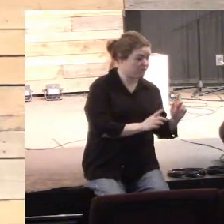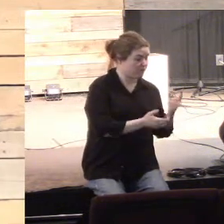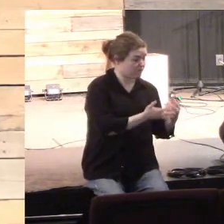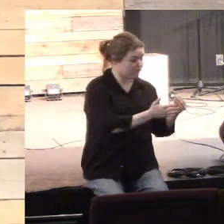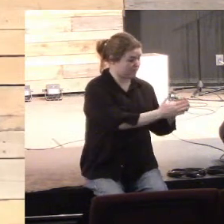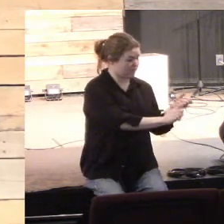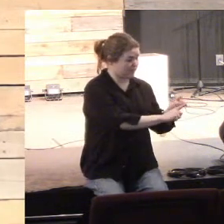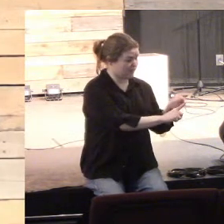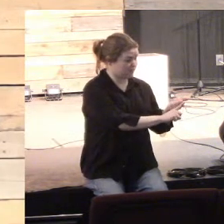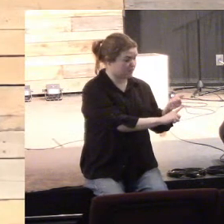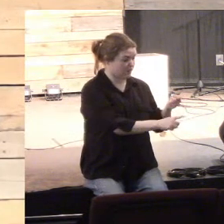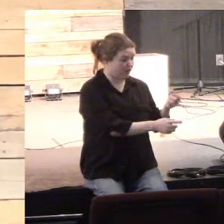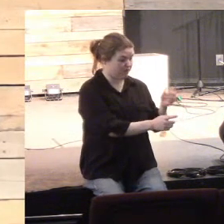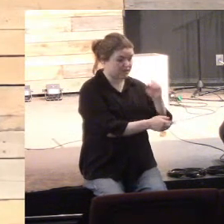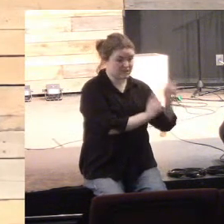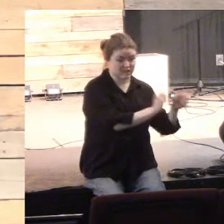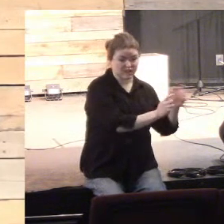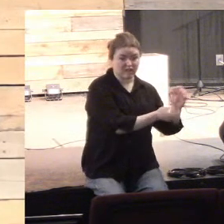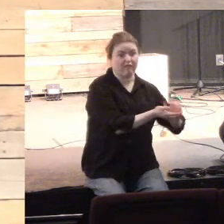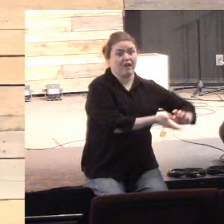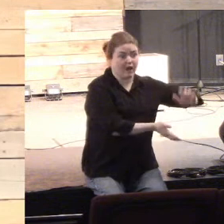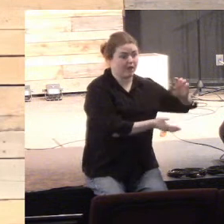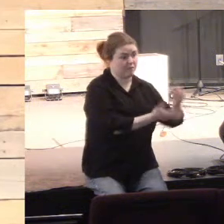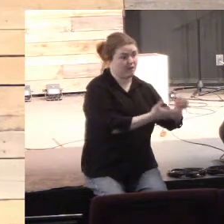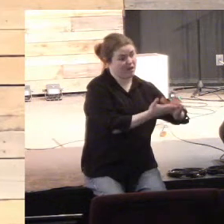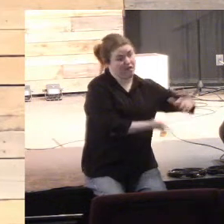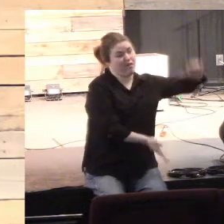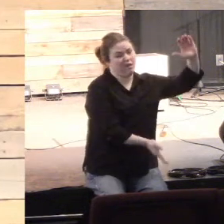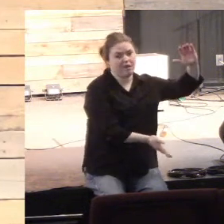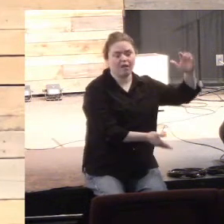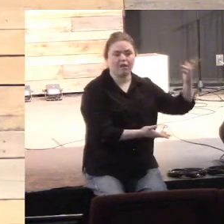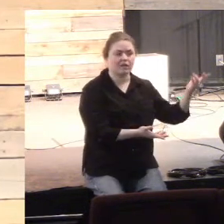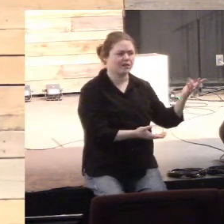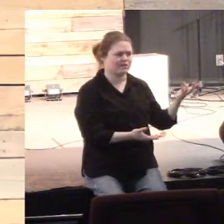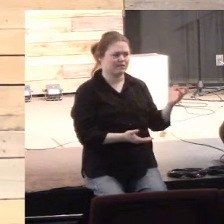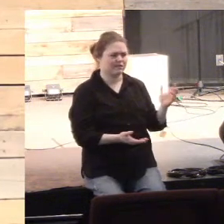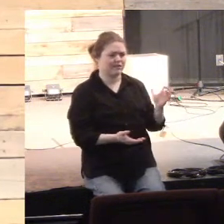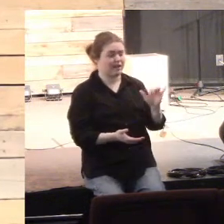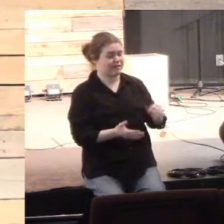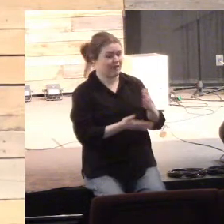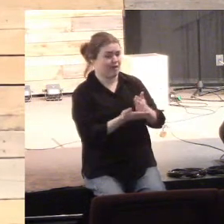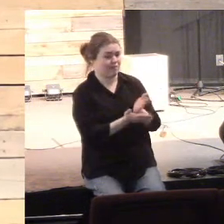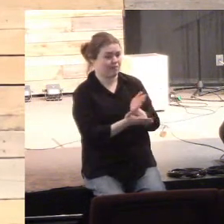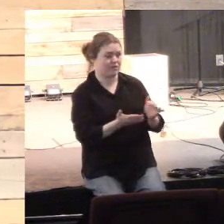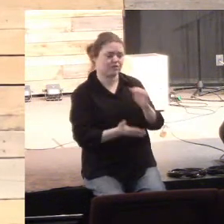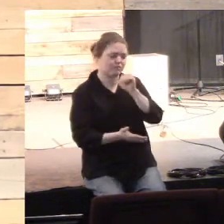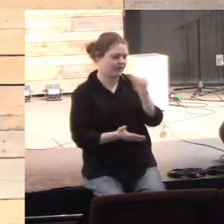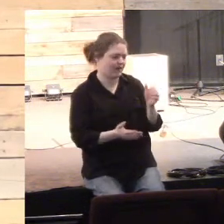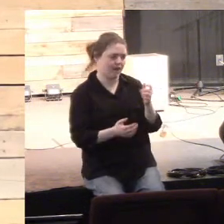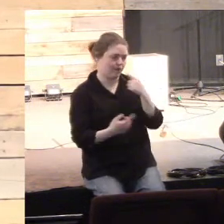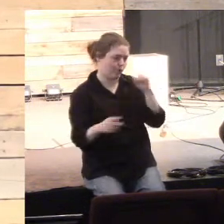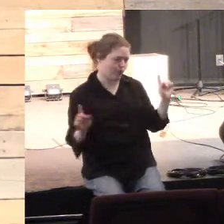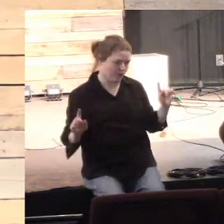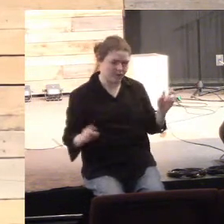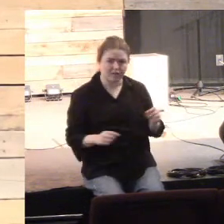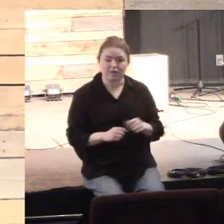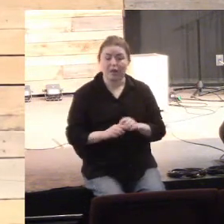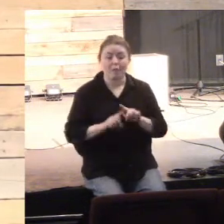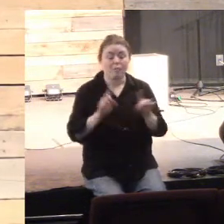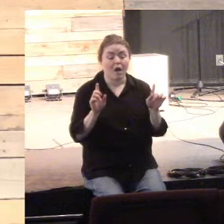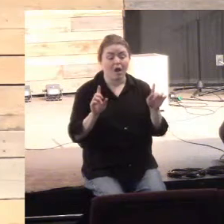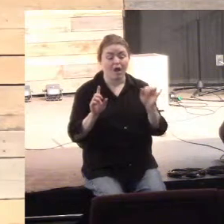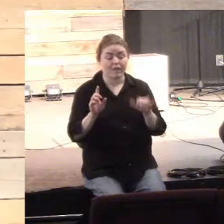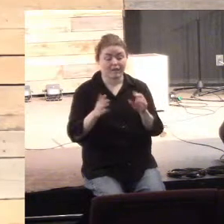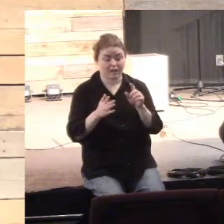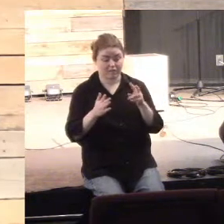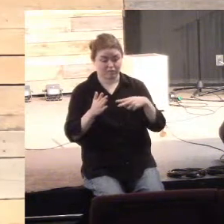But you know what? I have to look at the scripture before to kind of give some context about this. If you look at the scripture right before that, at the end of